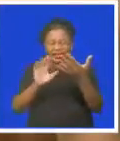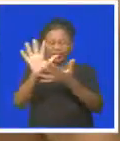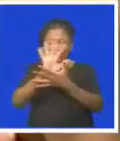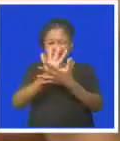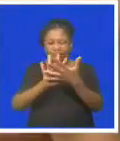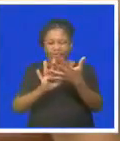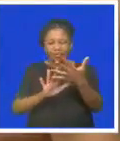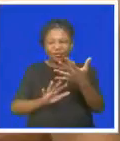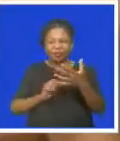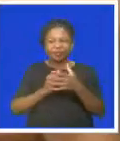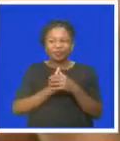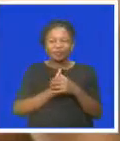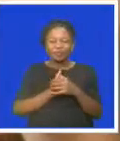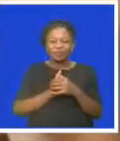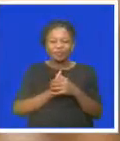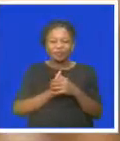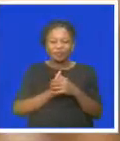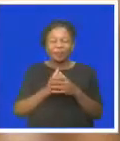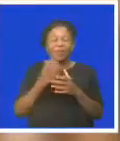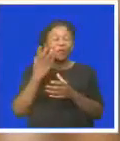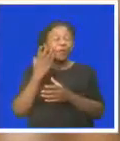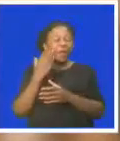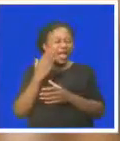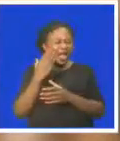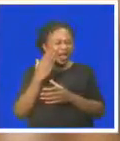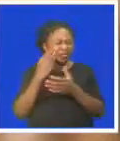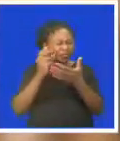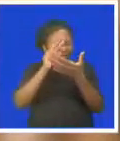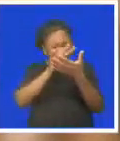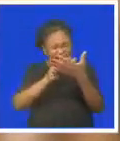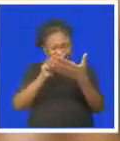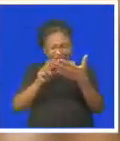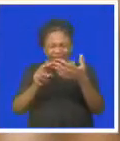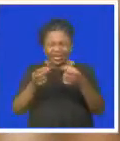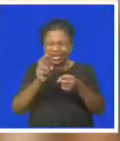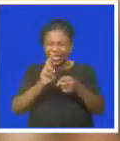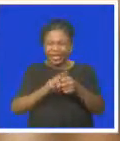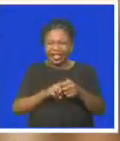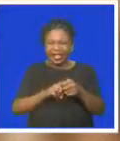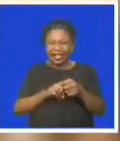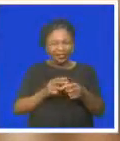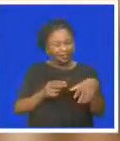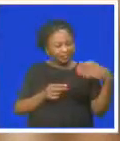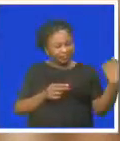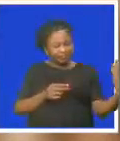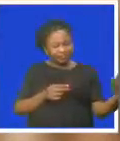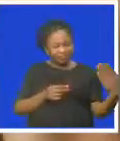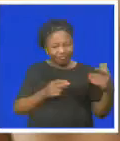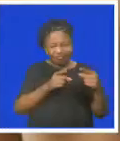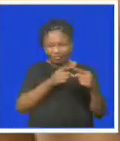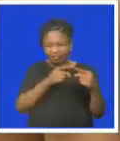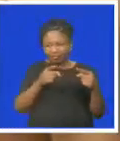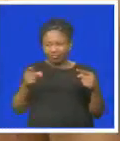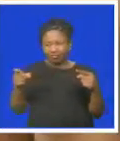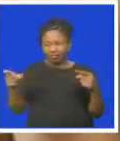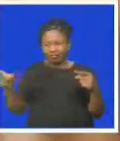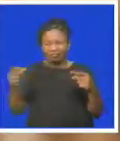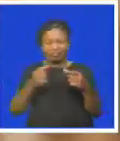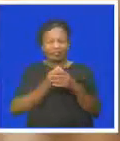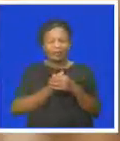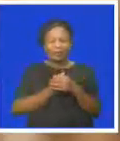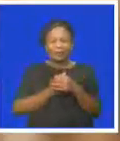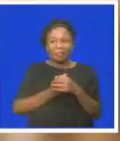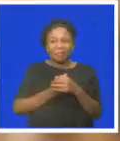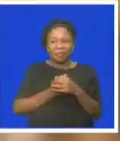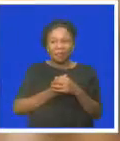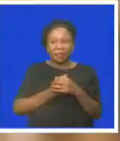the left of the paper to the right. And then you start upwards, goes downwards. That's